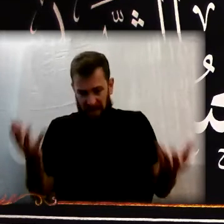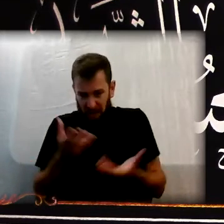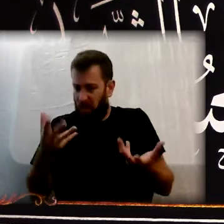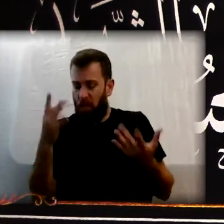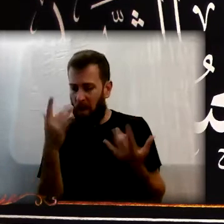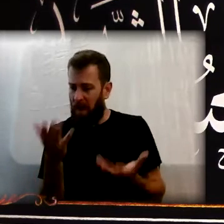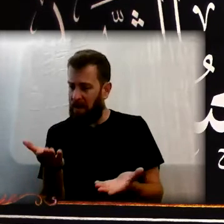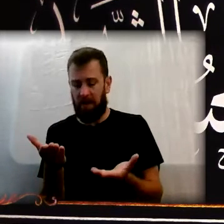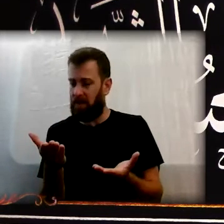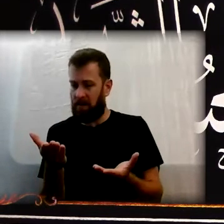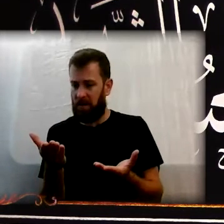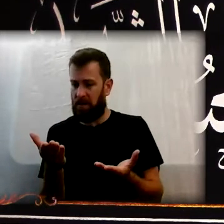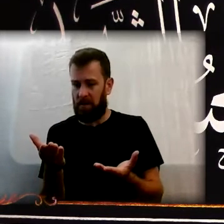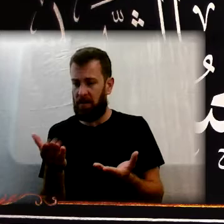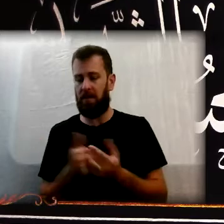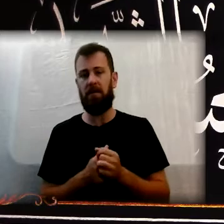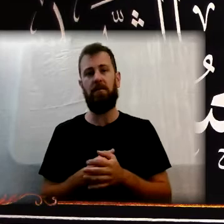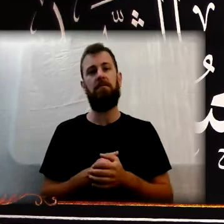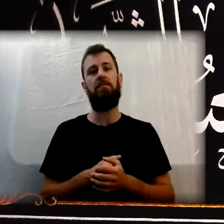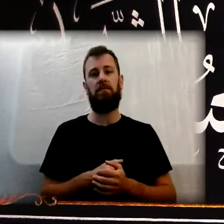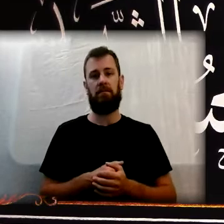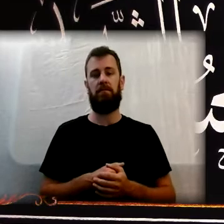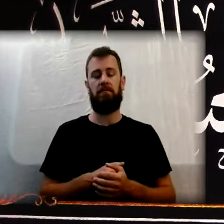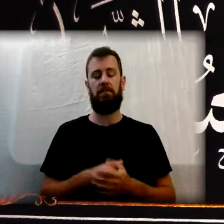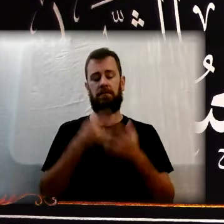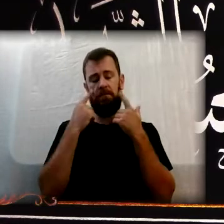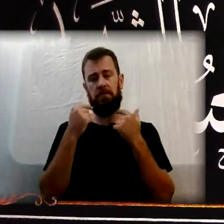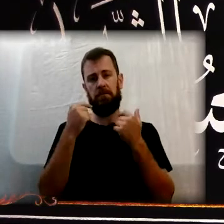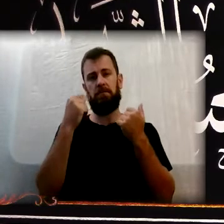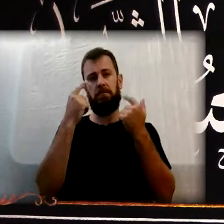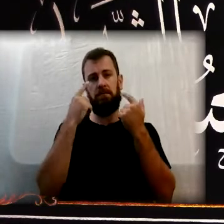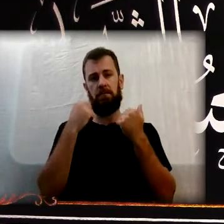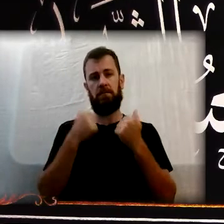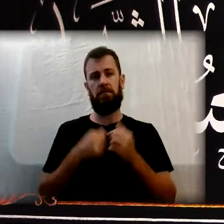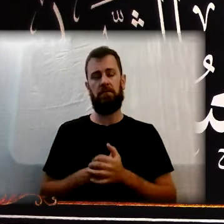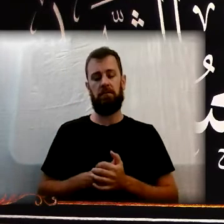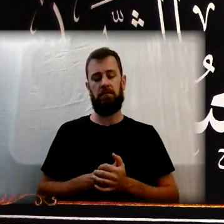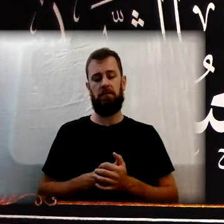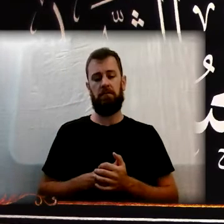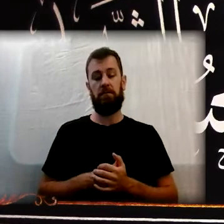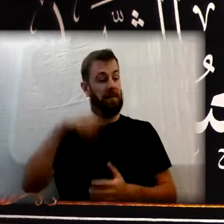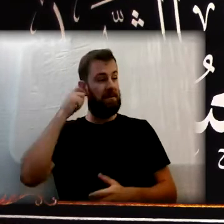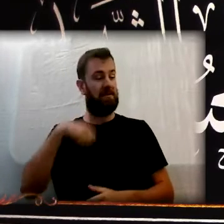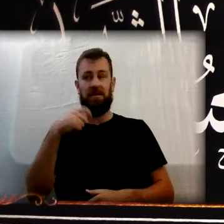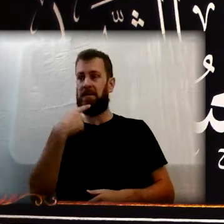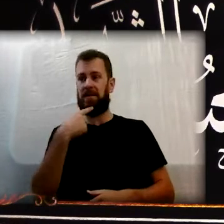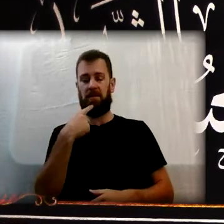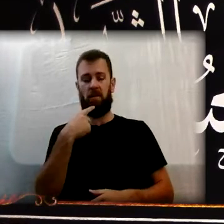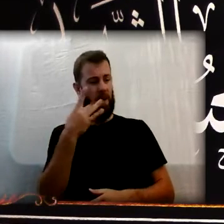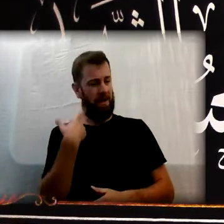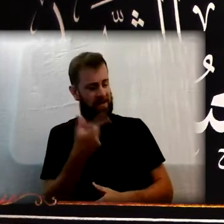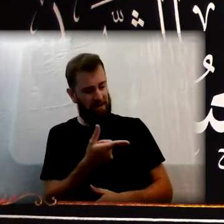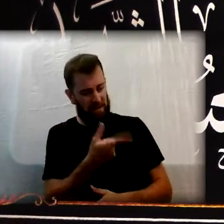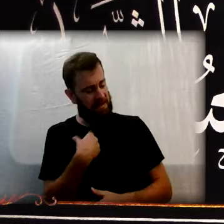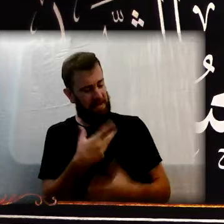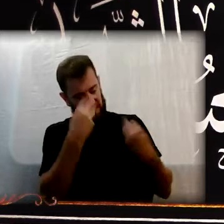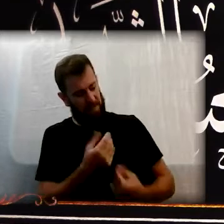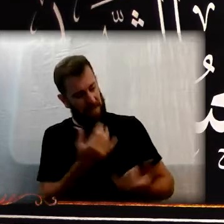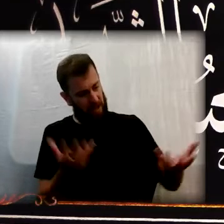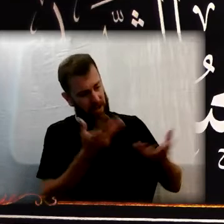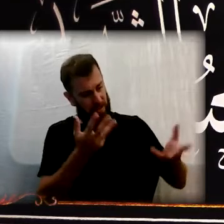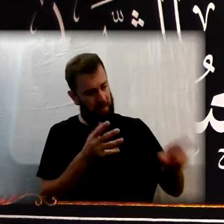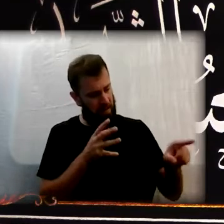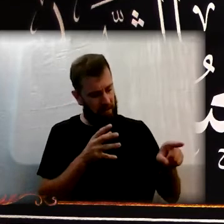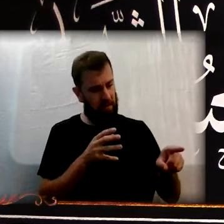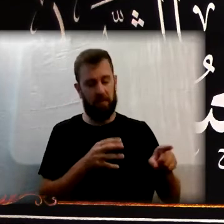sleeping here?" She says, Sakina, why are you